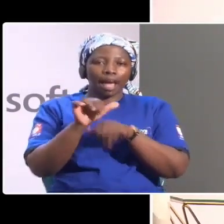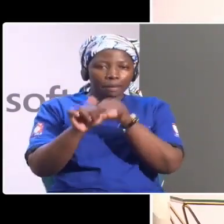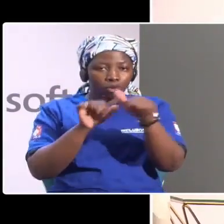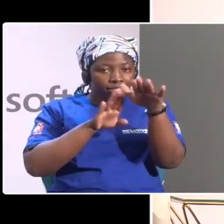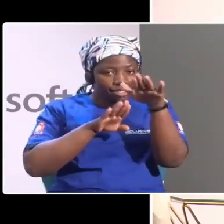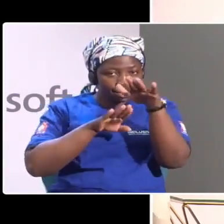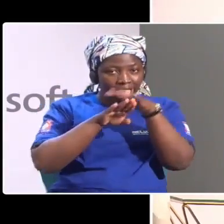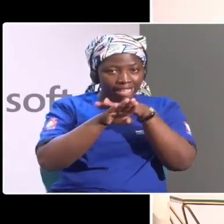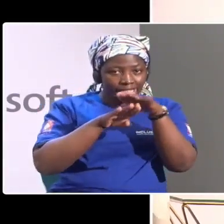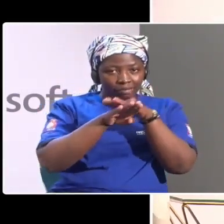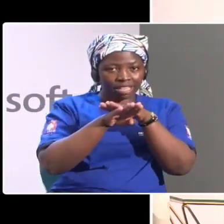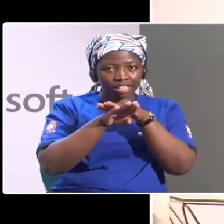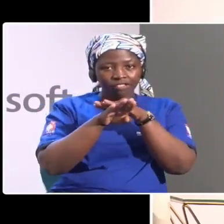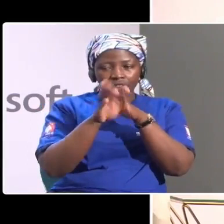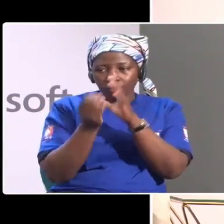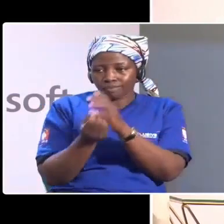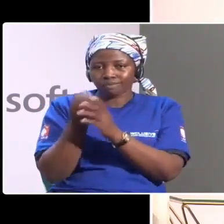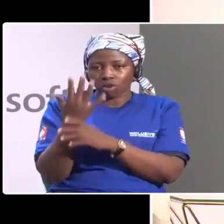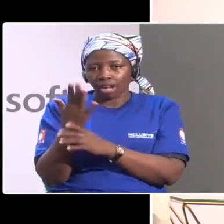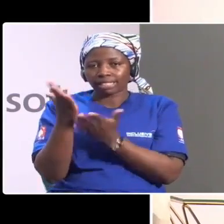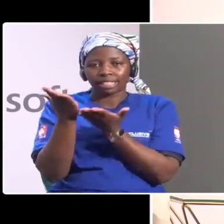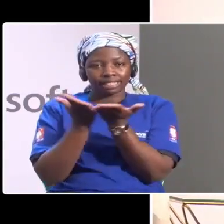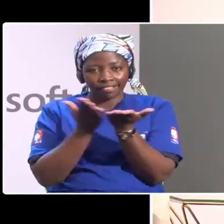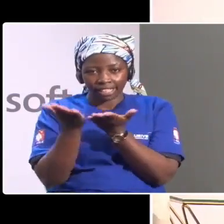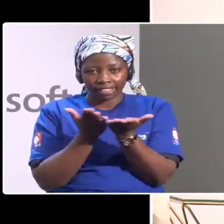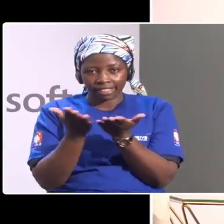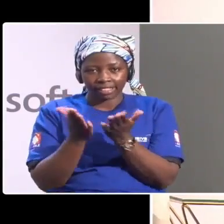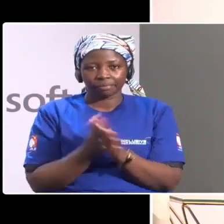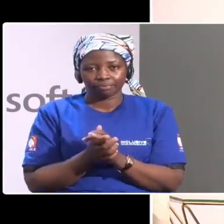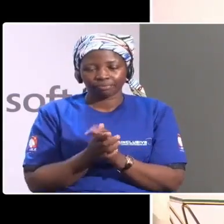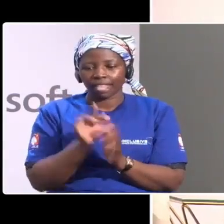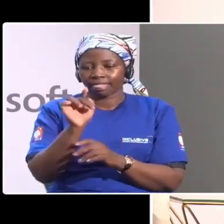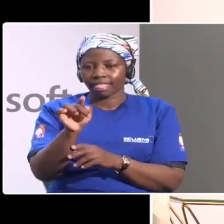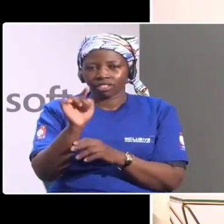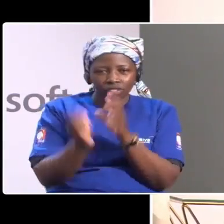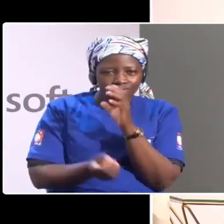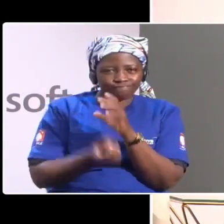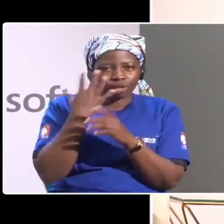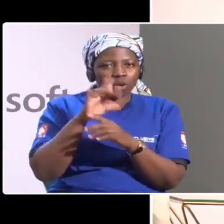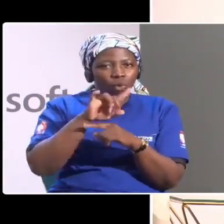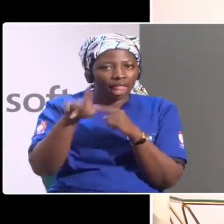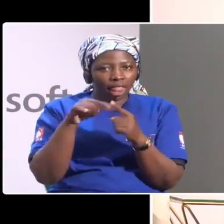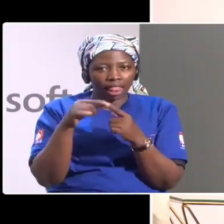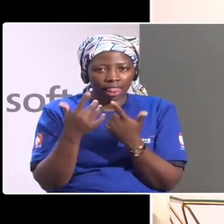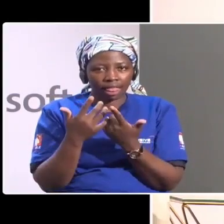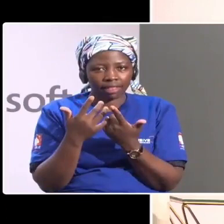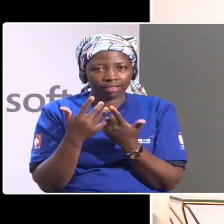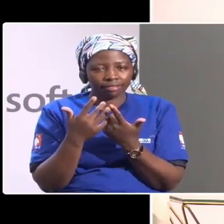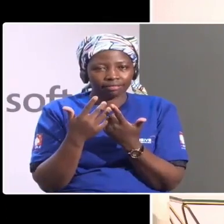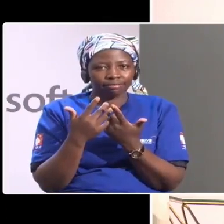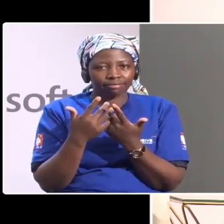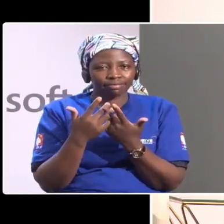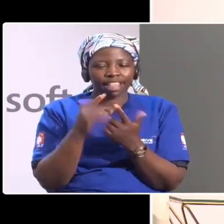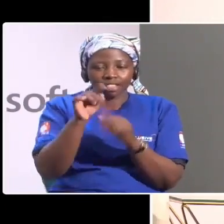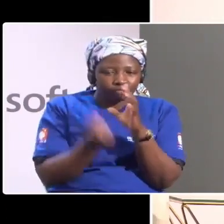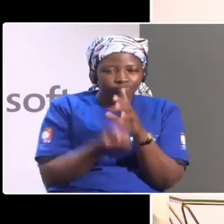accessibility of products and services, was conceived and was